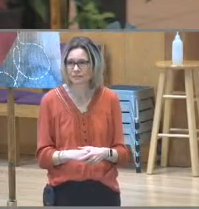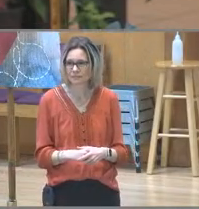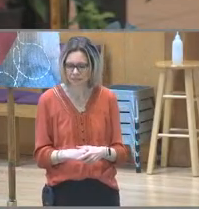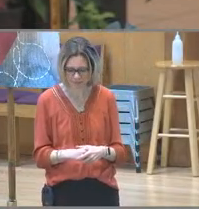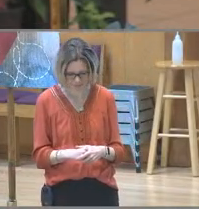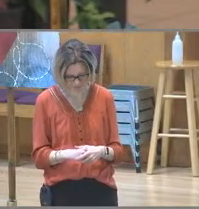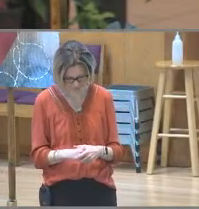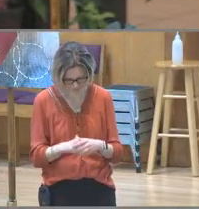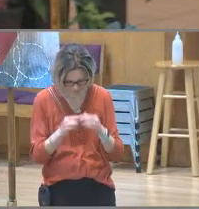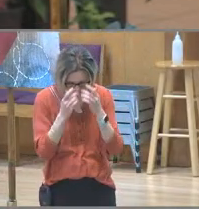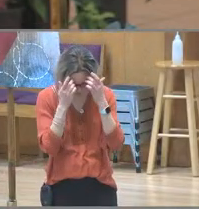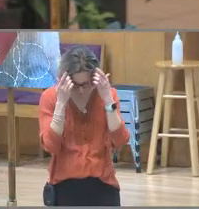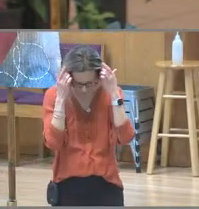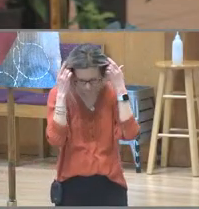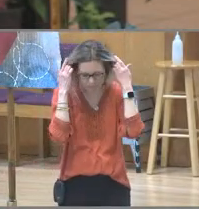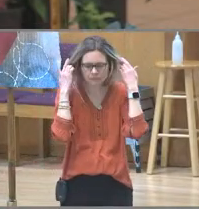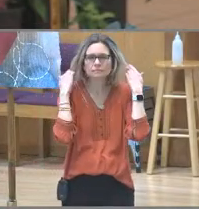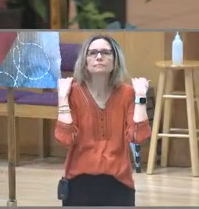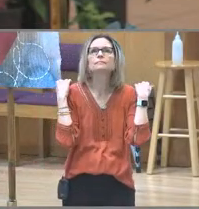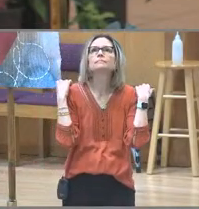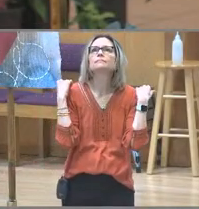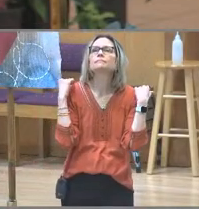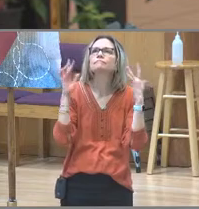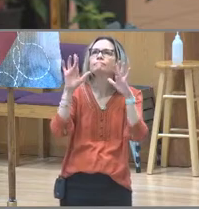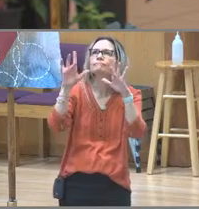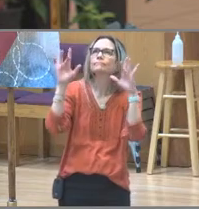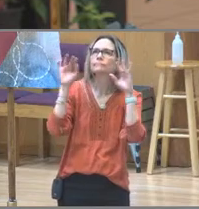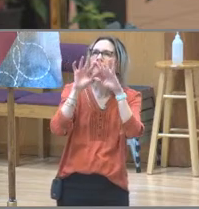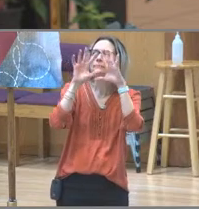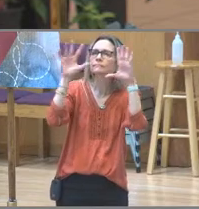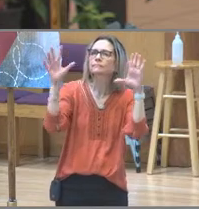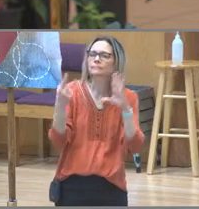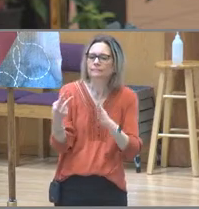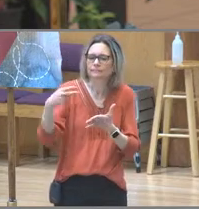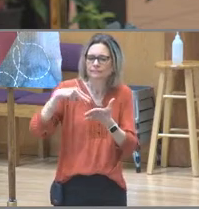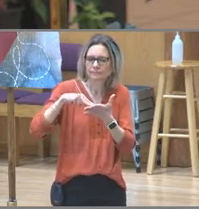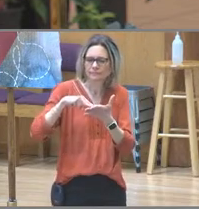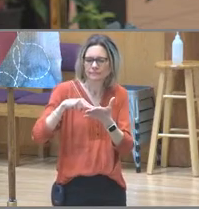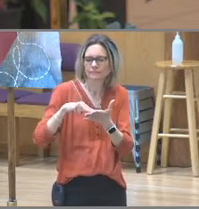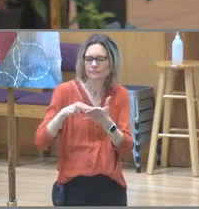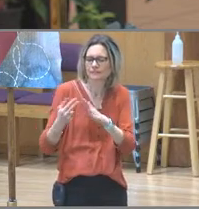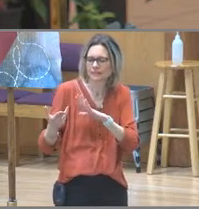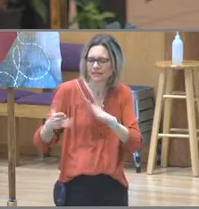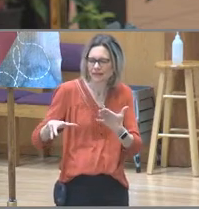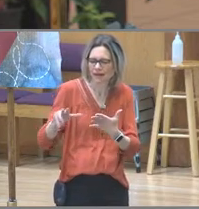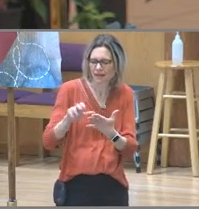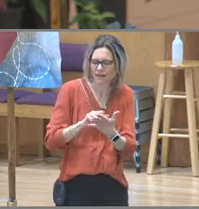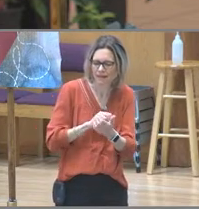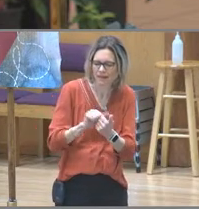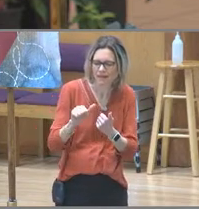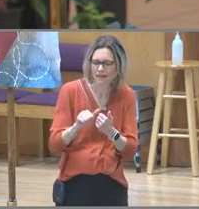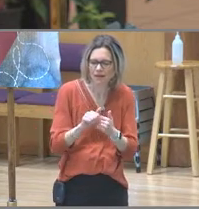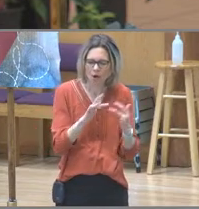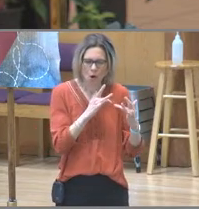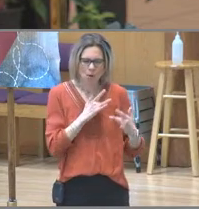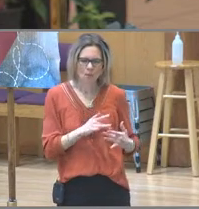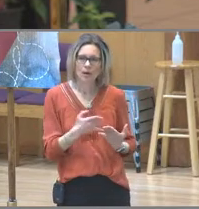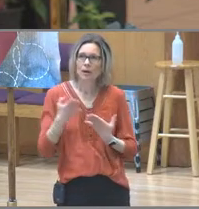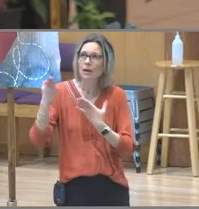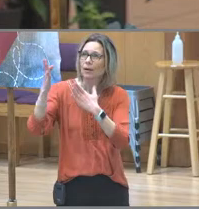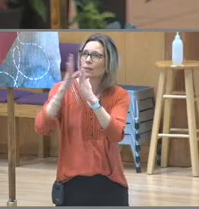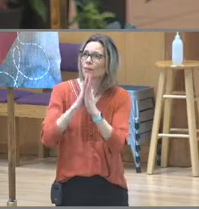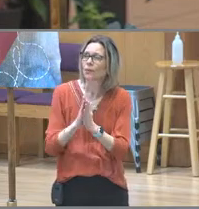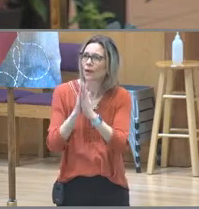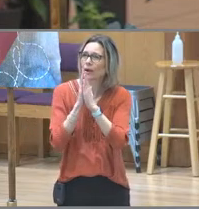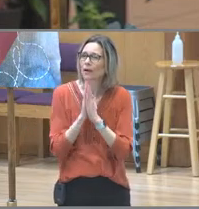In the radiant light of the resurrection, where death itself was conquered, we lift our hearts in prayer. Just